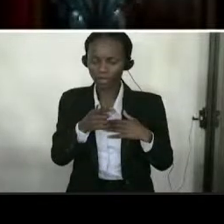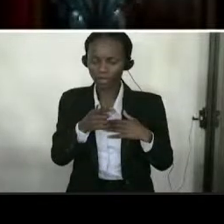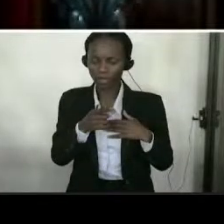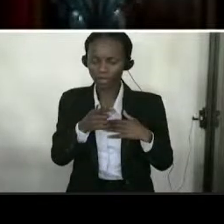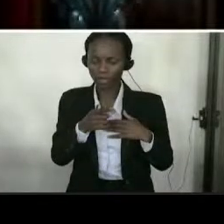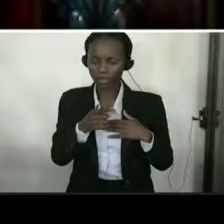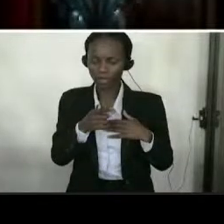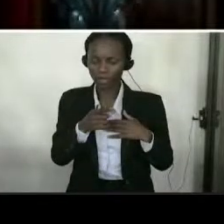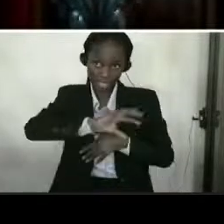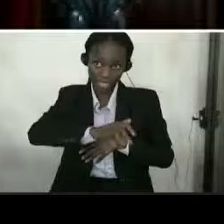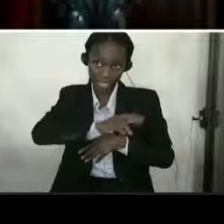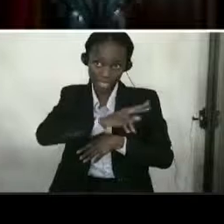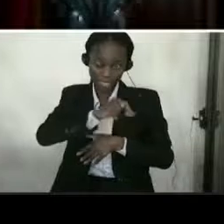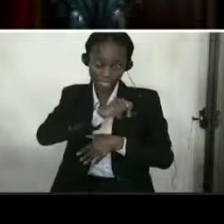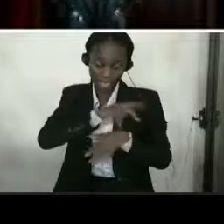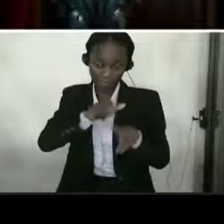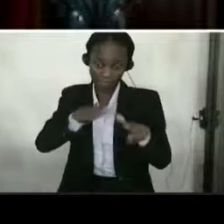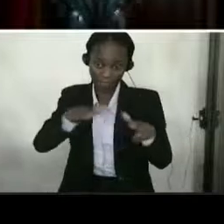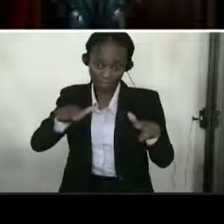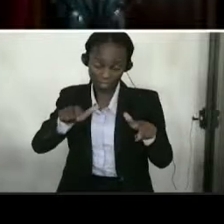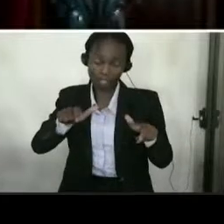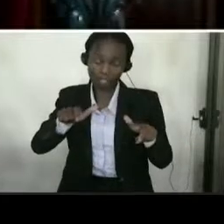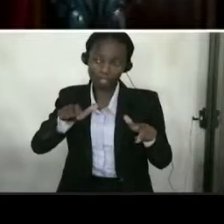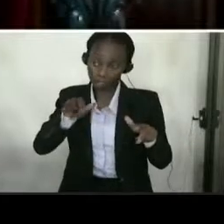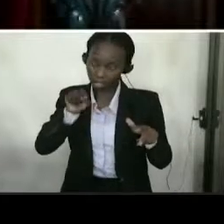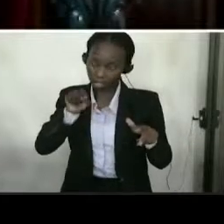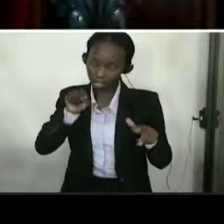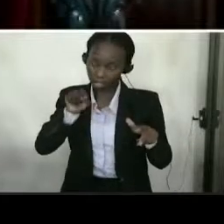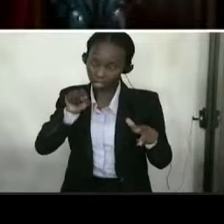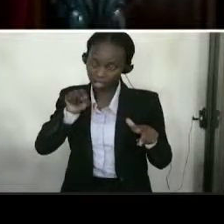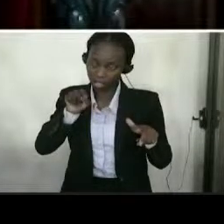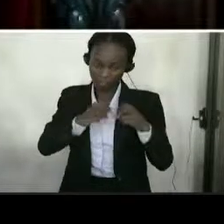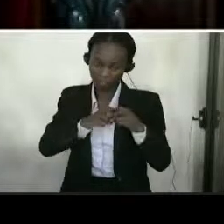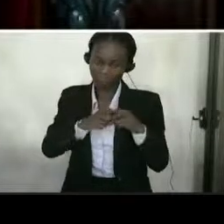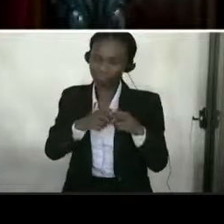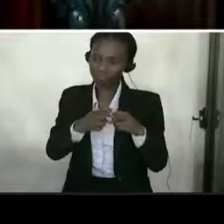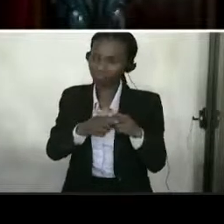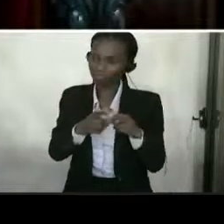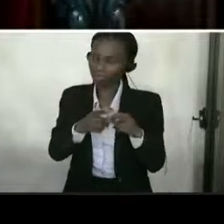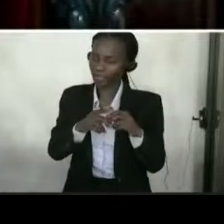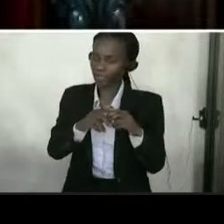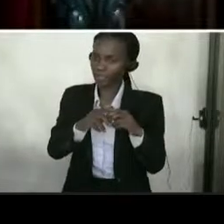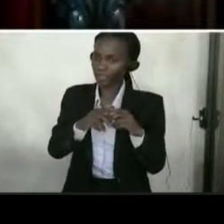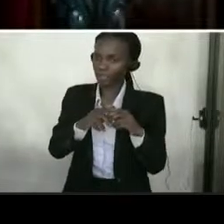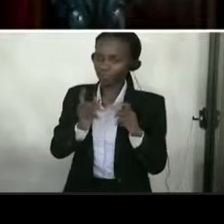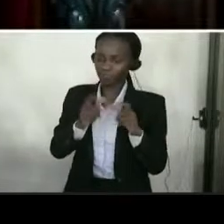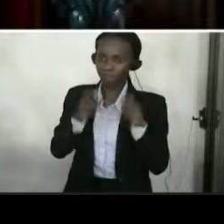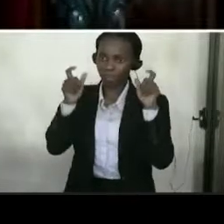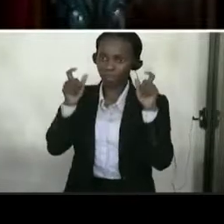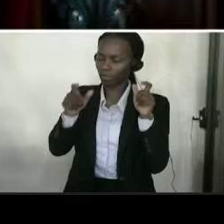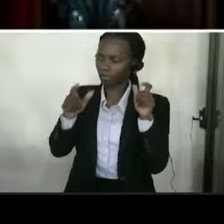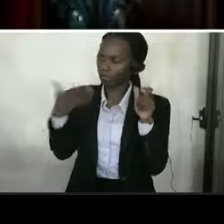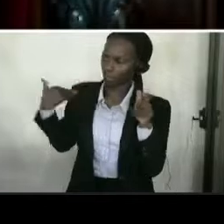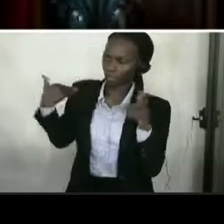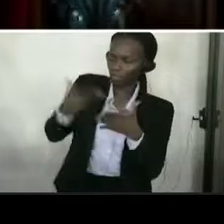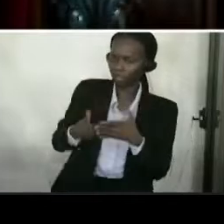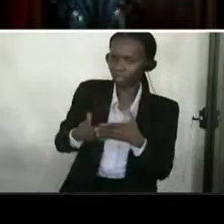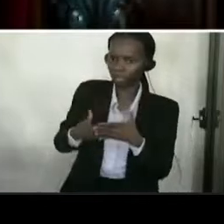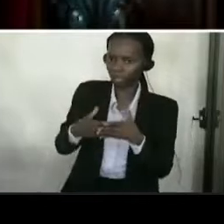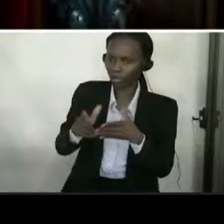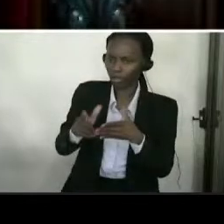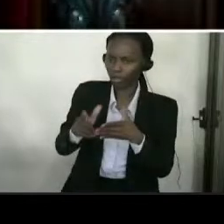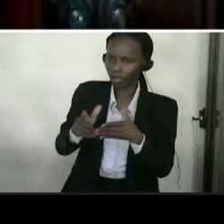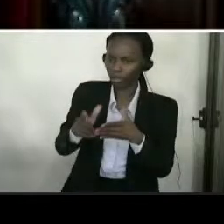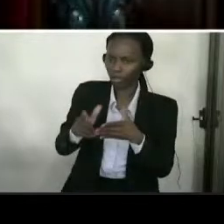this has become the biggest problem for the province, we are told that there's no money. Tongat water treatment